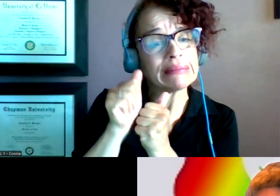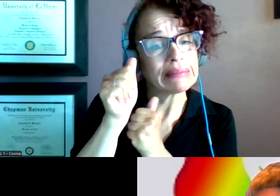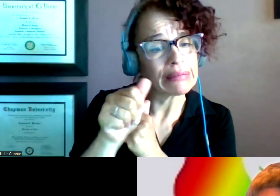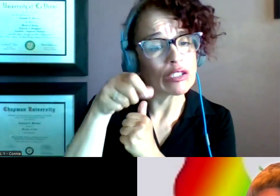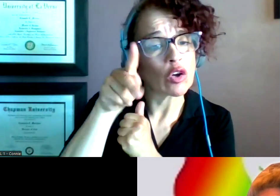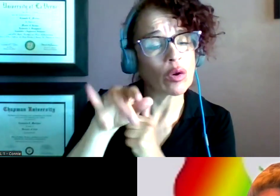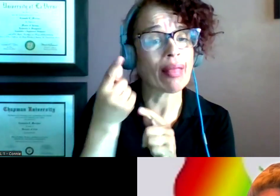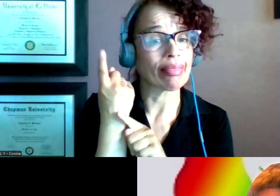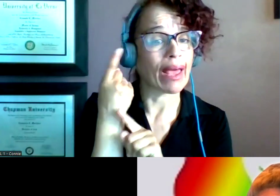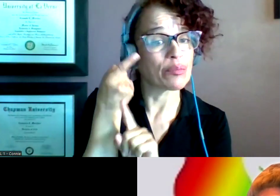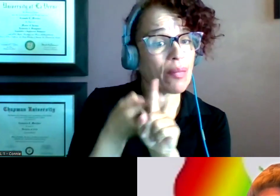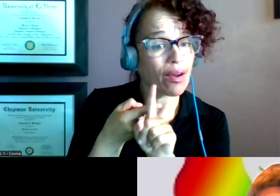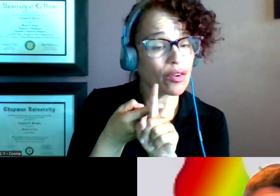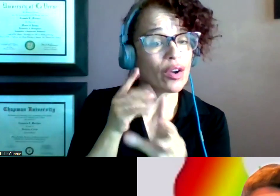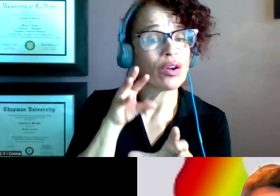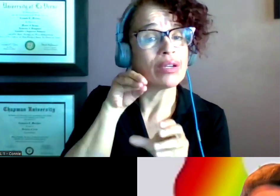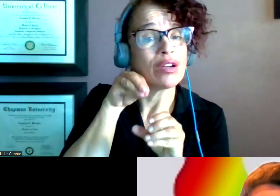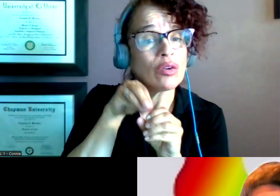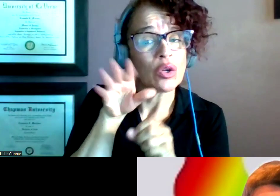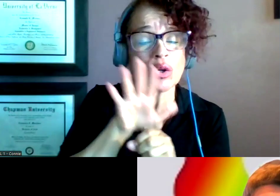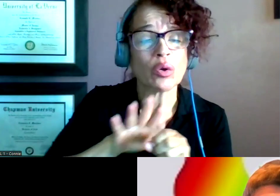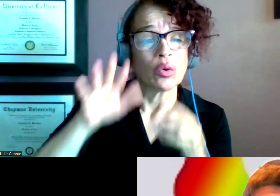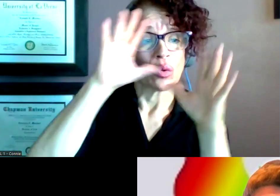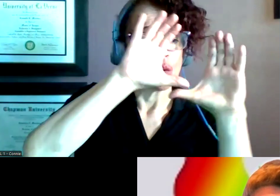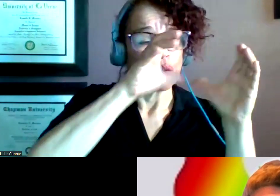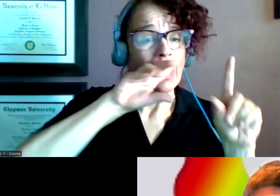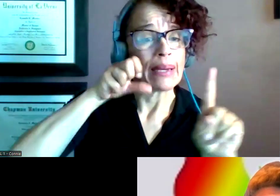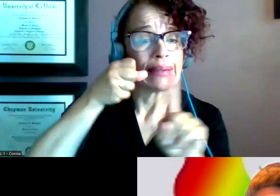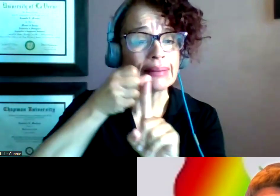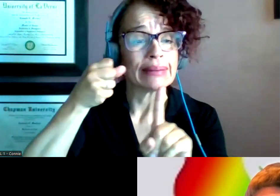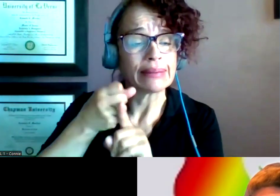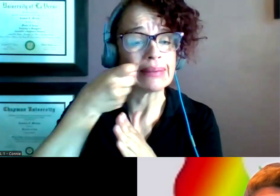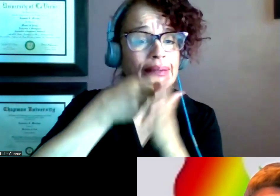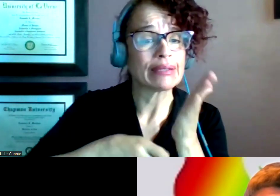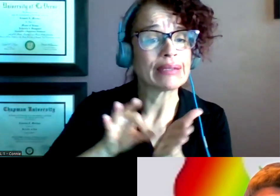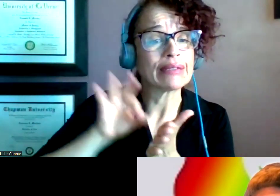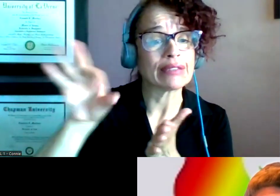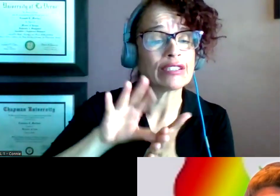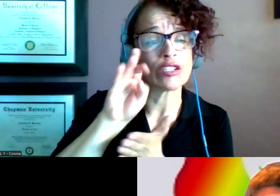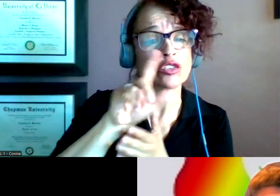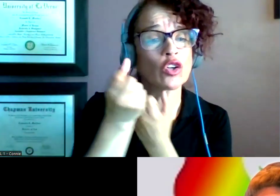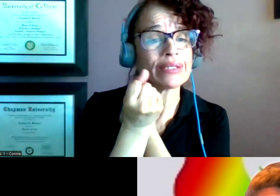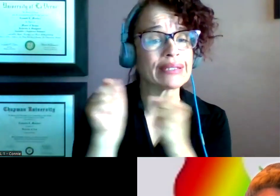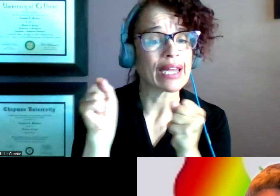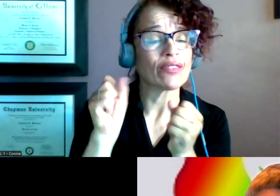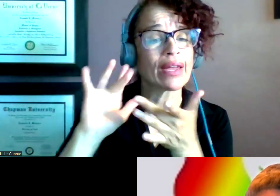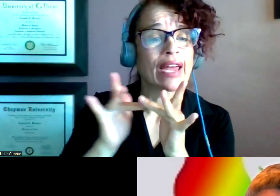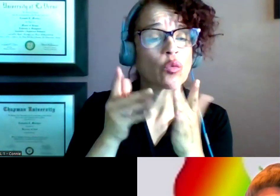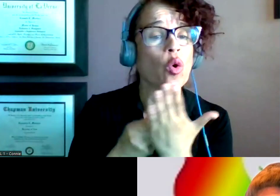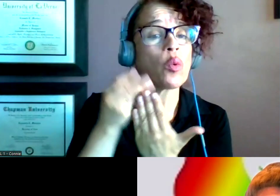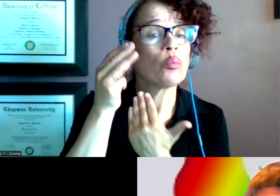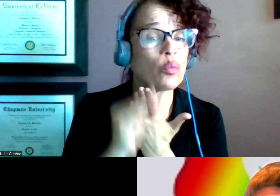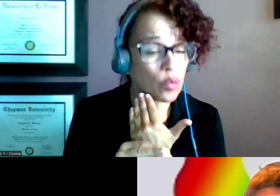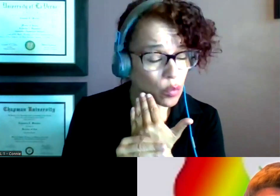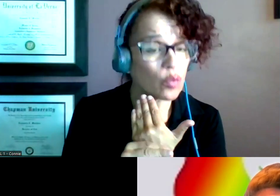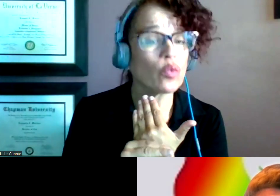lines last month includes a range of provisions impacting taxes, spending, and social safety net programs. It